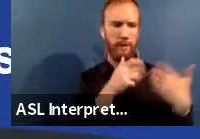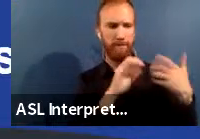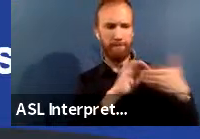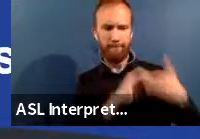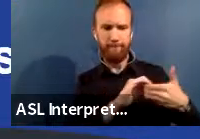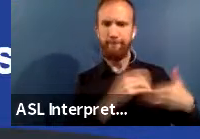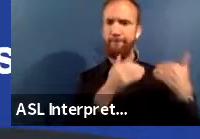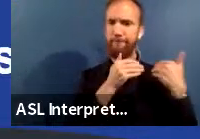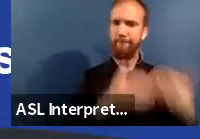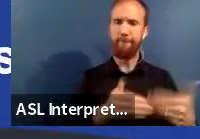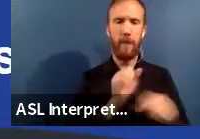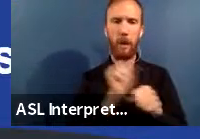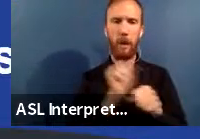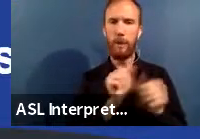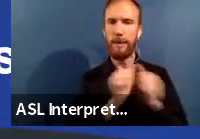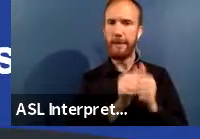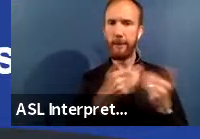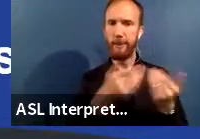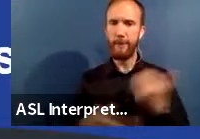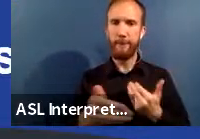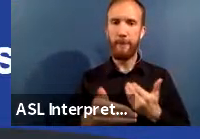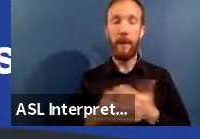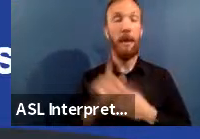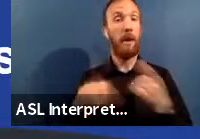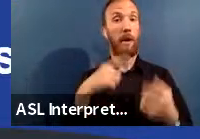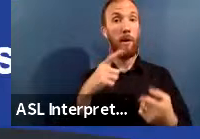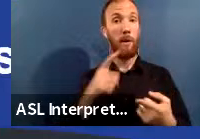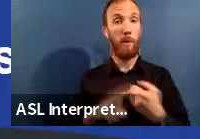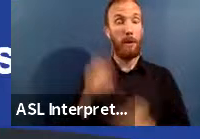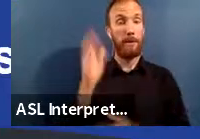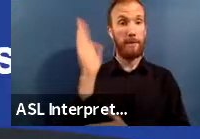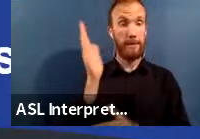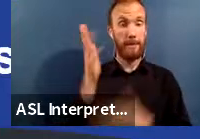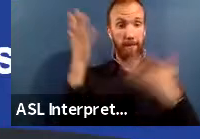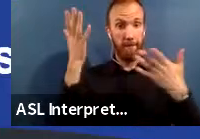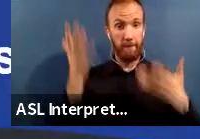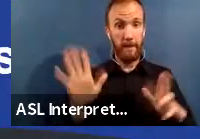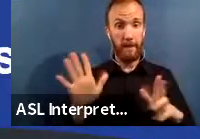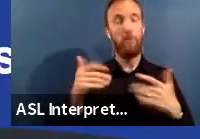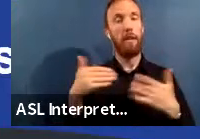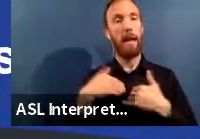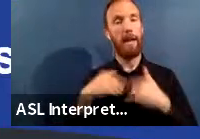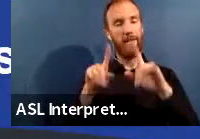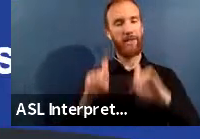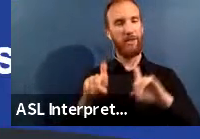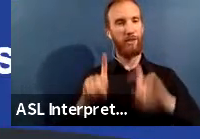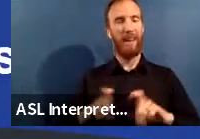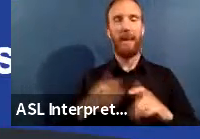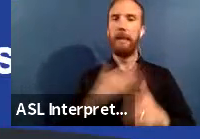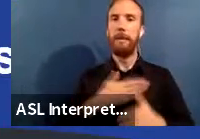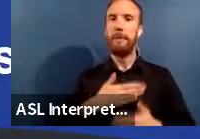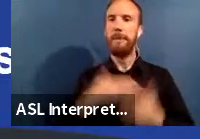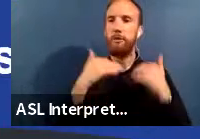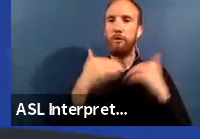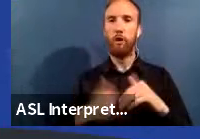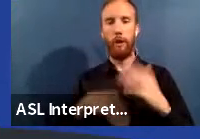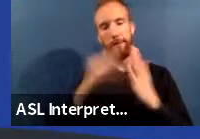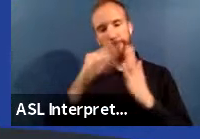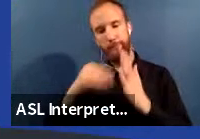encourage everyone today to participate in the survey after the presentation to provide additional feedback and suggestions.